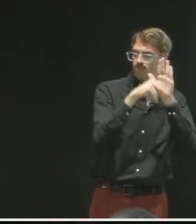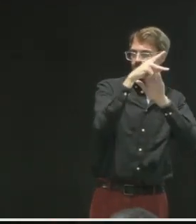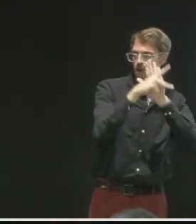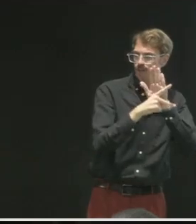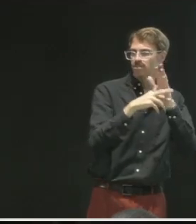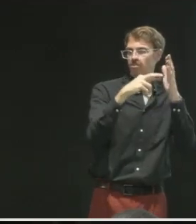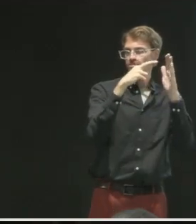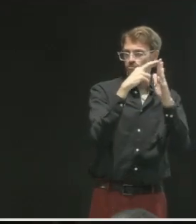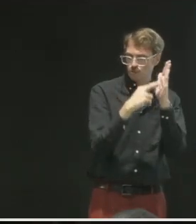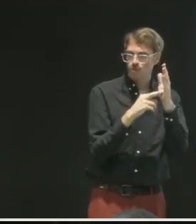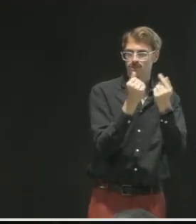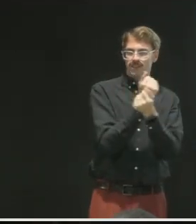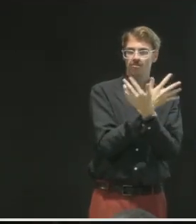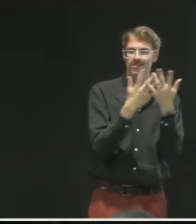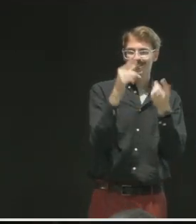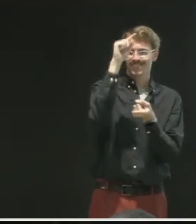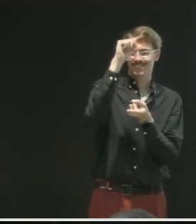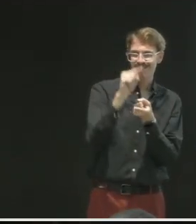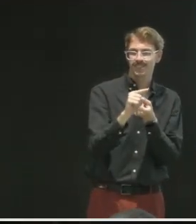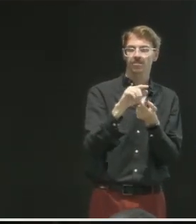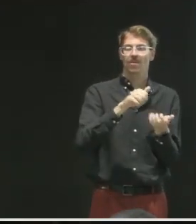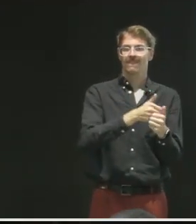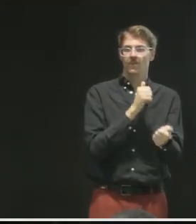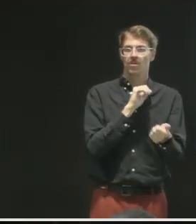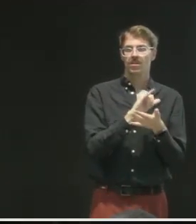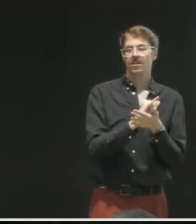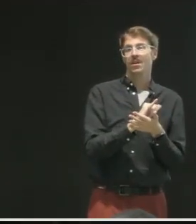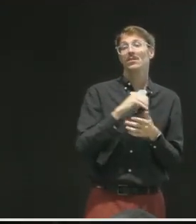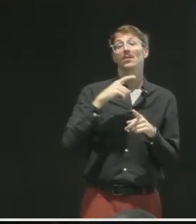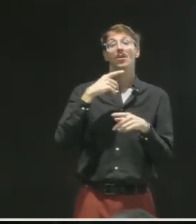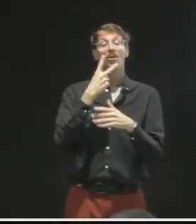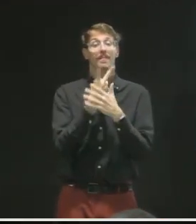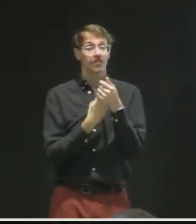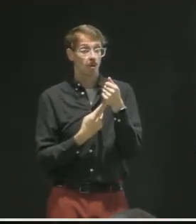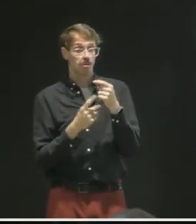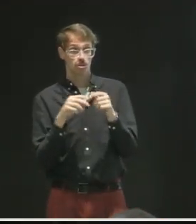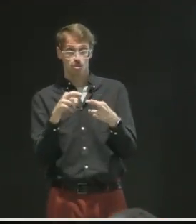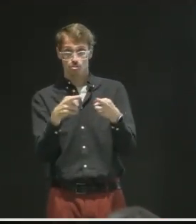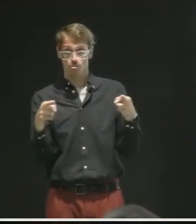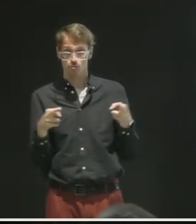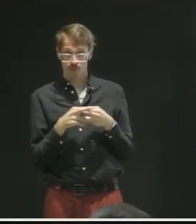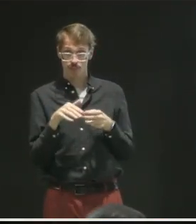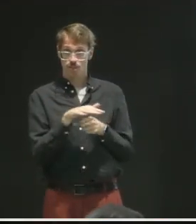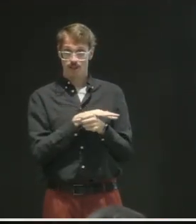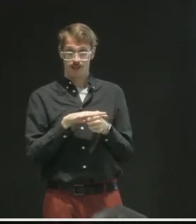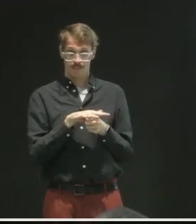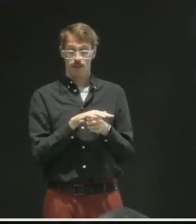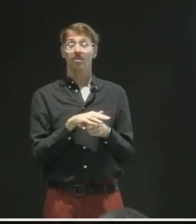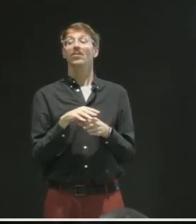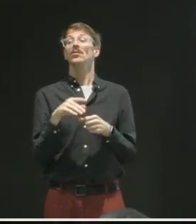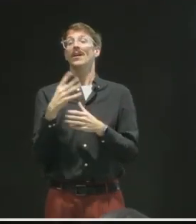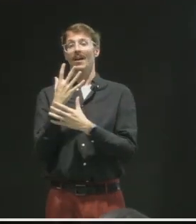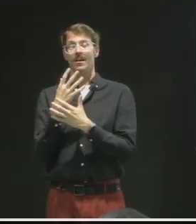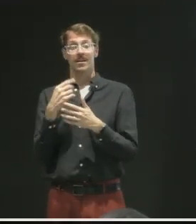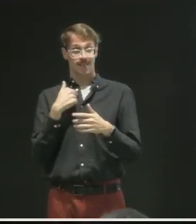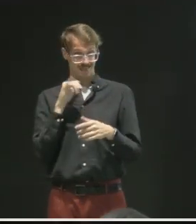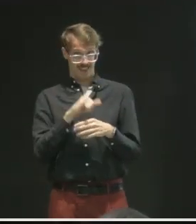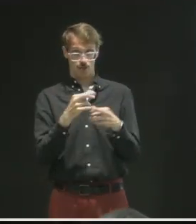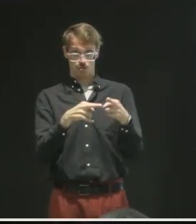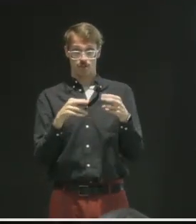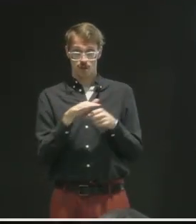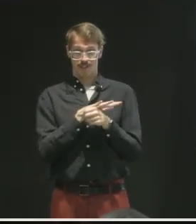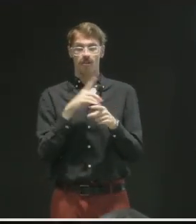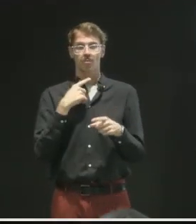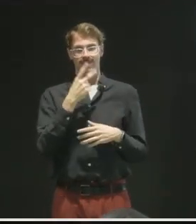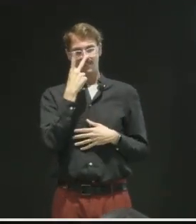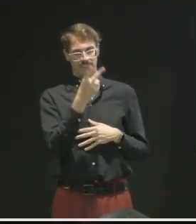and your strategies for disaster risk management, both at the regional level. So the regional level, we have identified gender as a cross-cutting